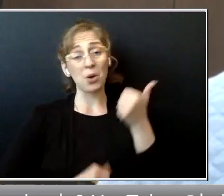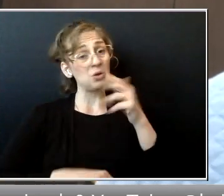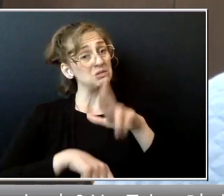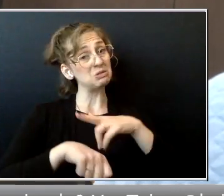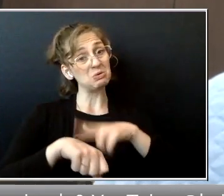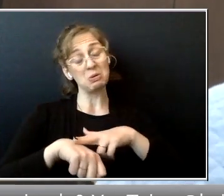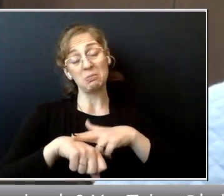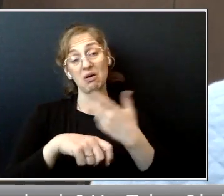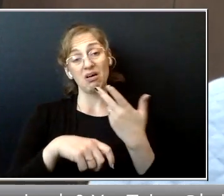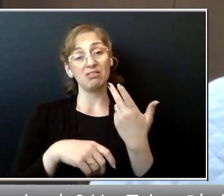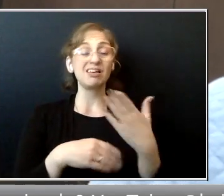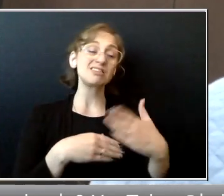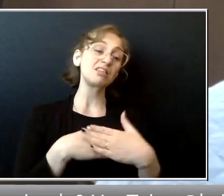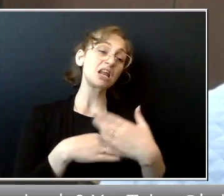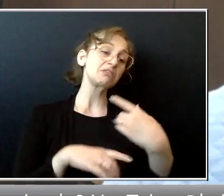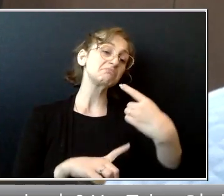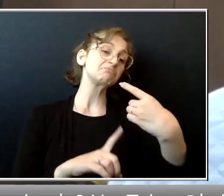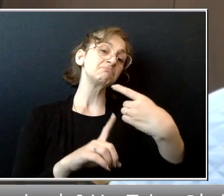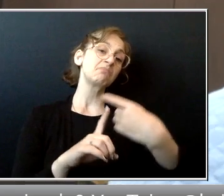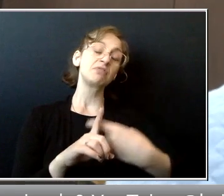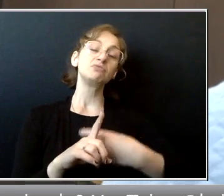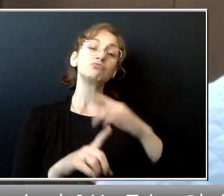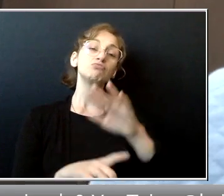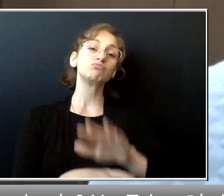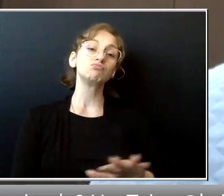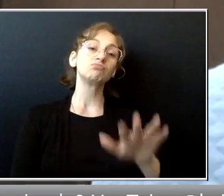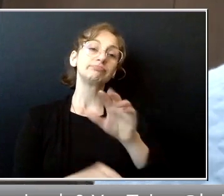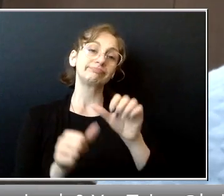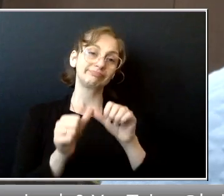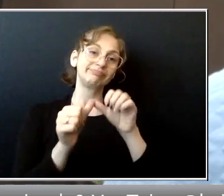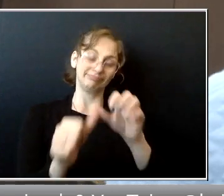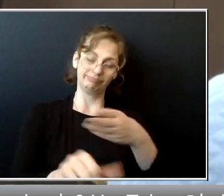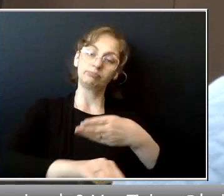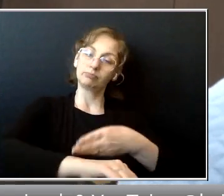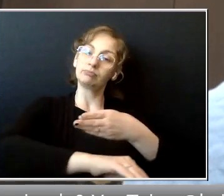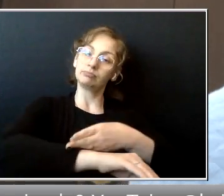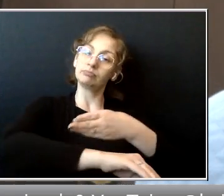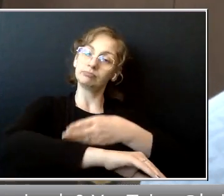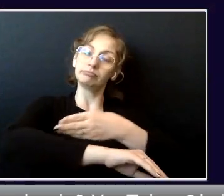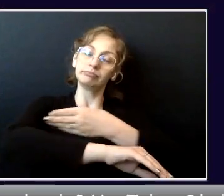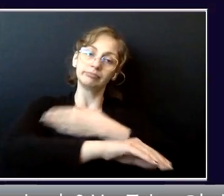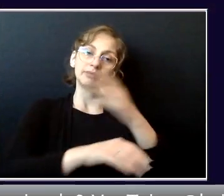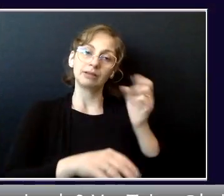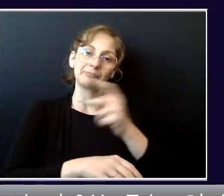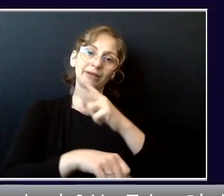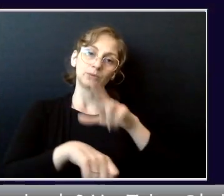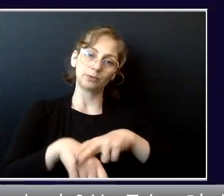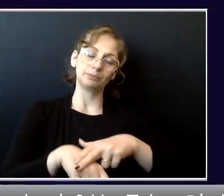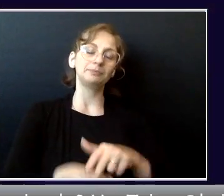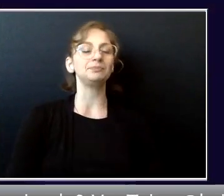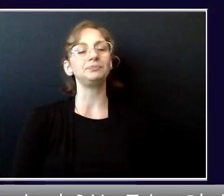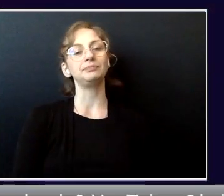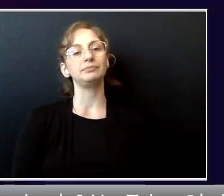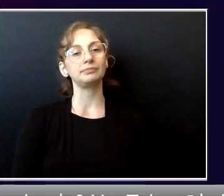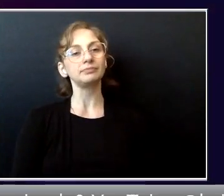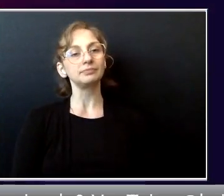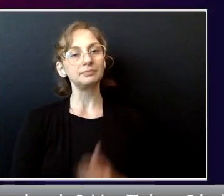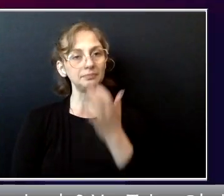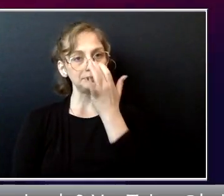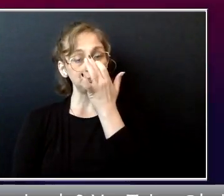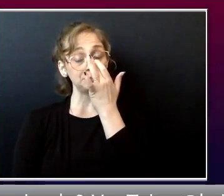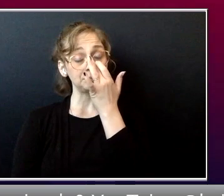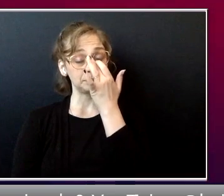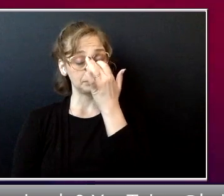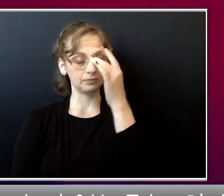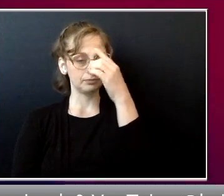over like the next month, continued that progress back to normalcy. And so for your continued care, what does that